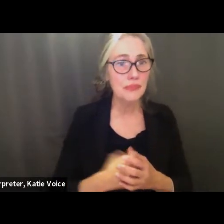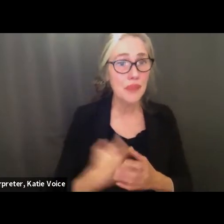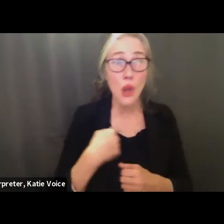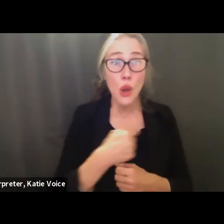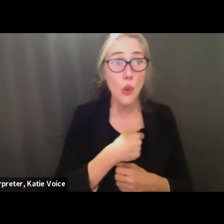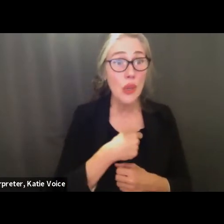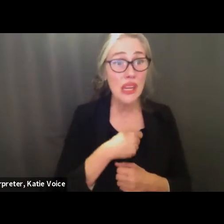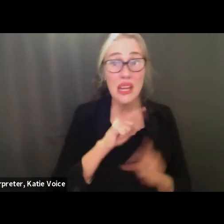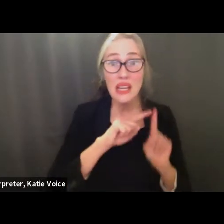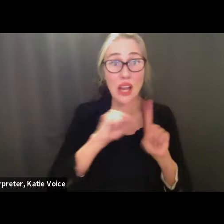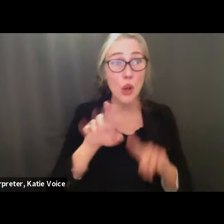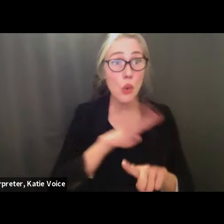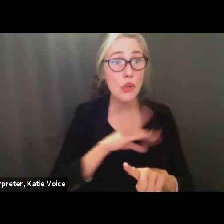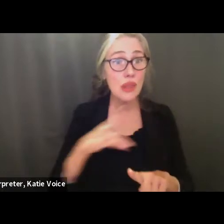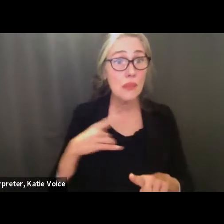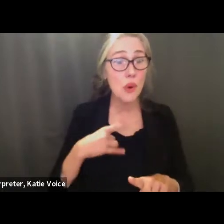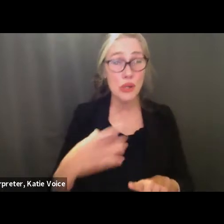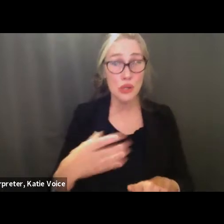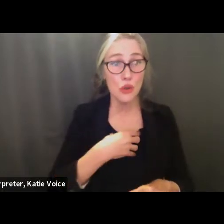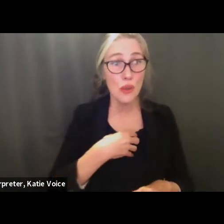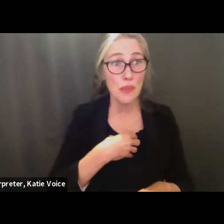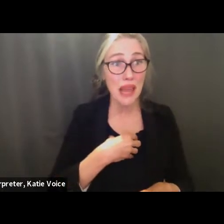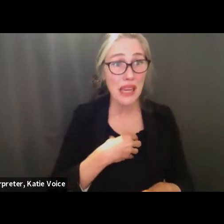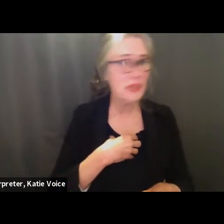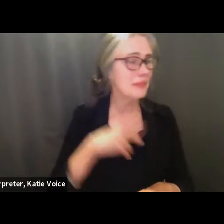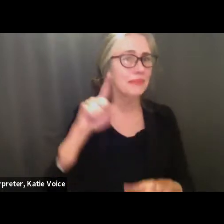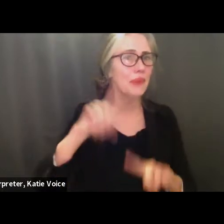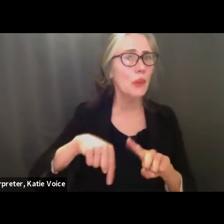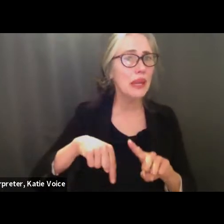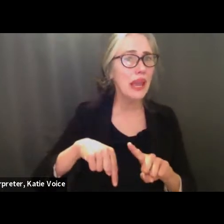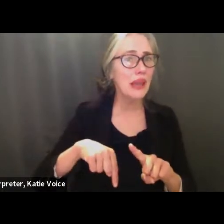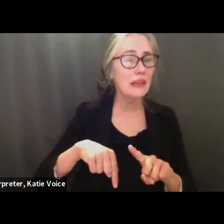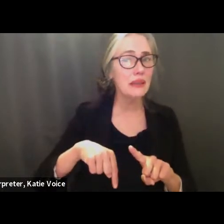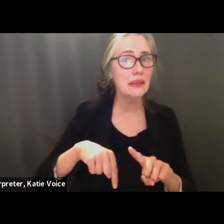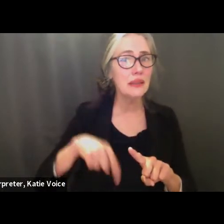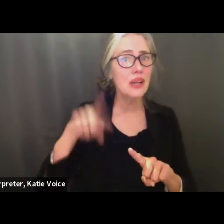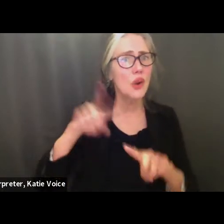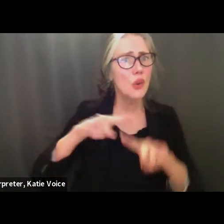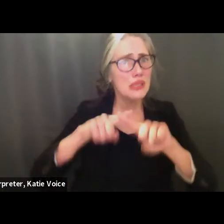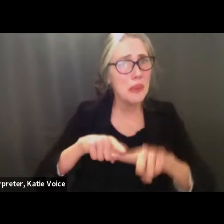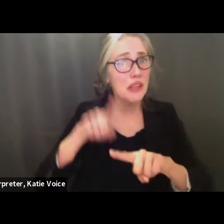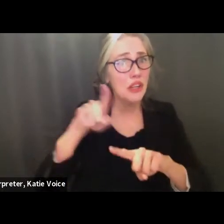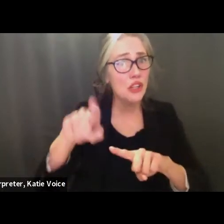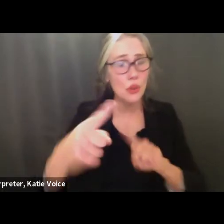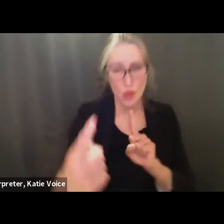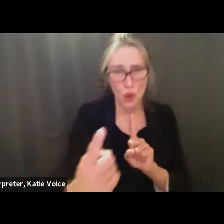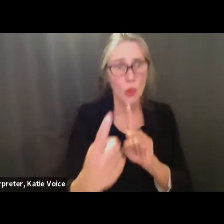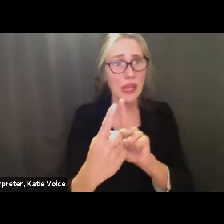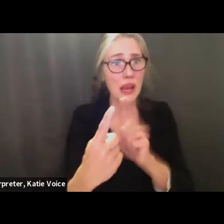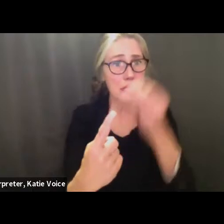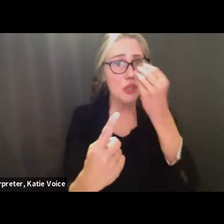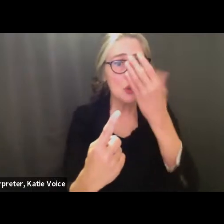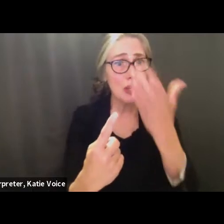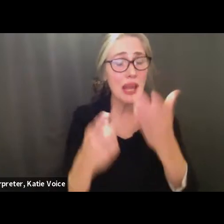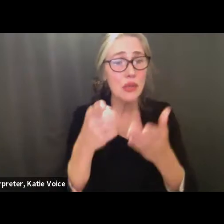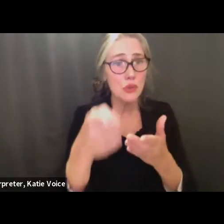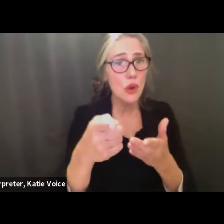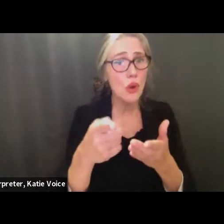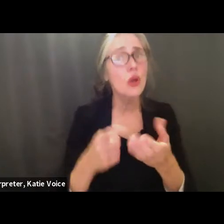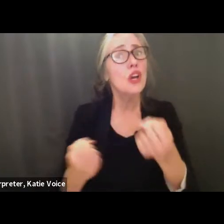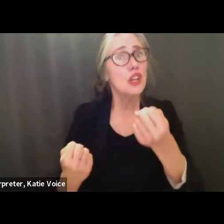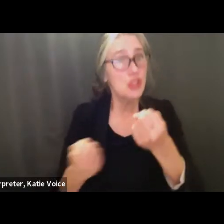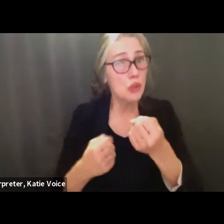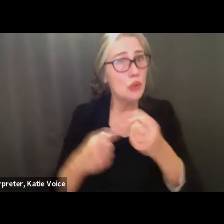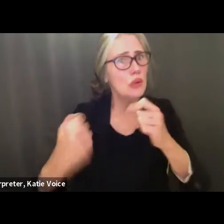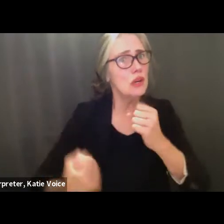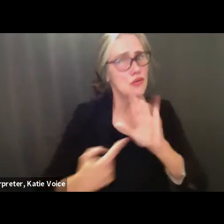go to you, and you need to be our advocates. So just my example, I heard a story from a teacher who saw a young girl just burst